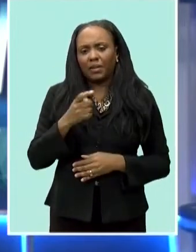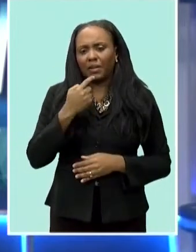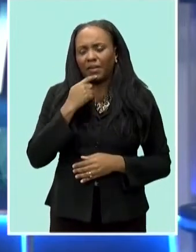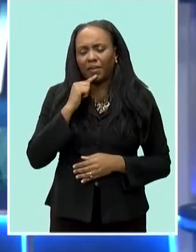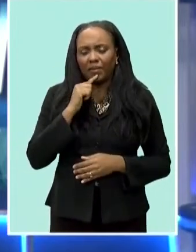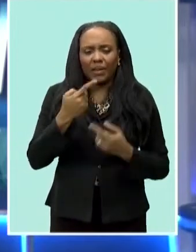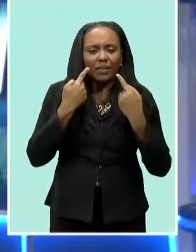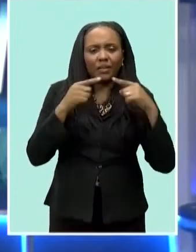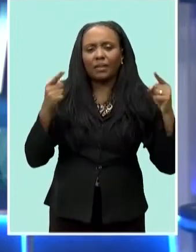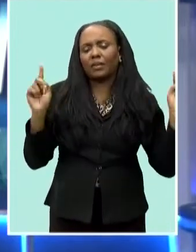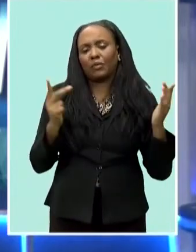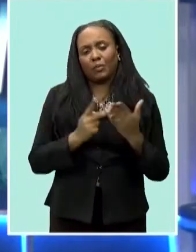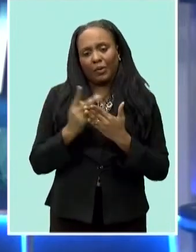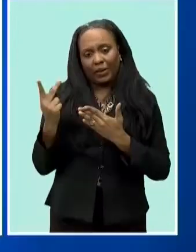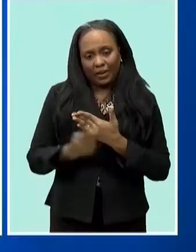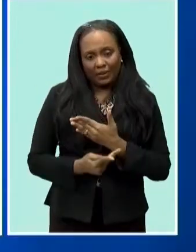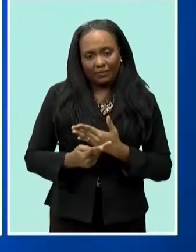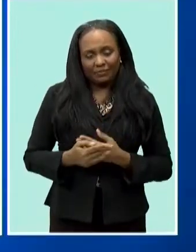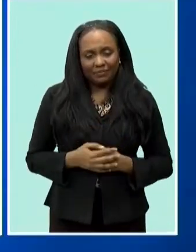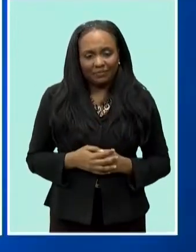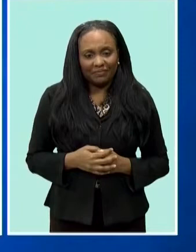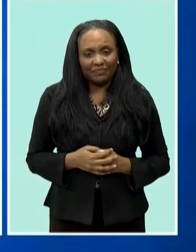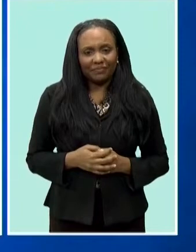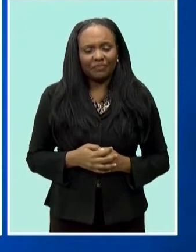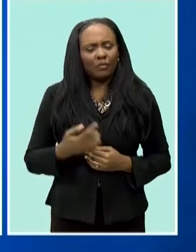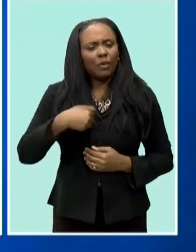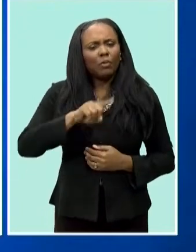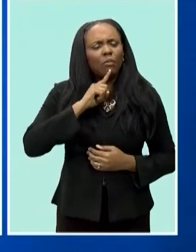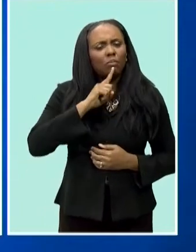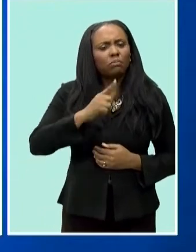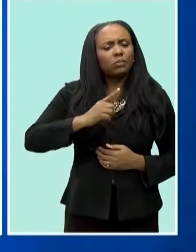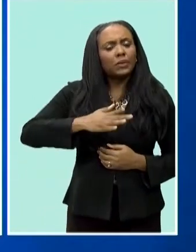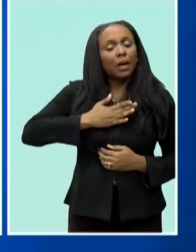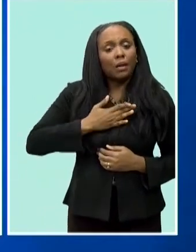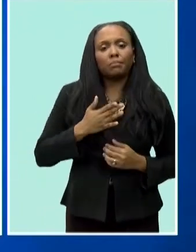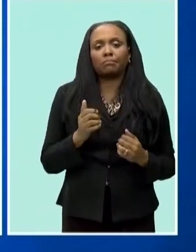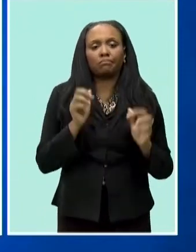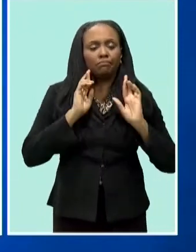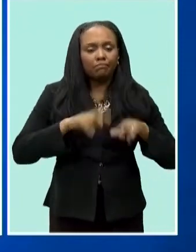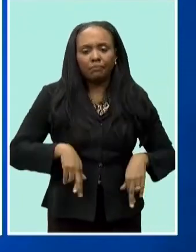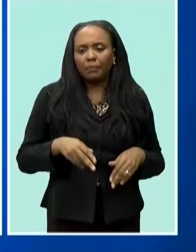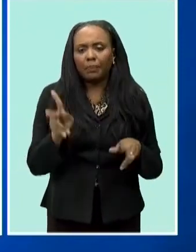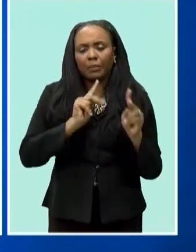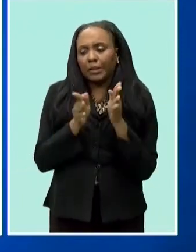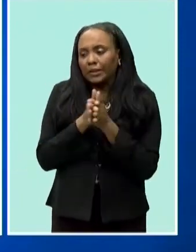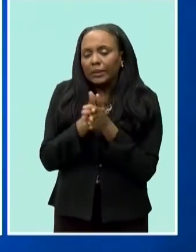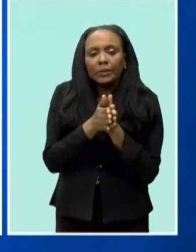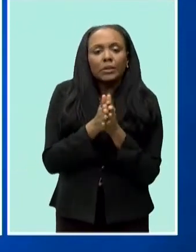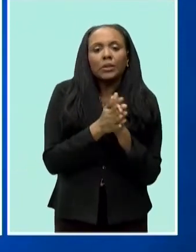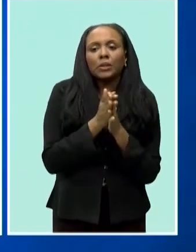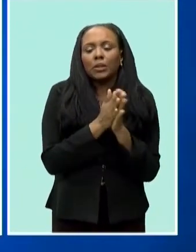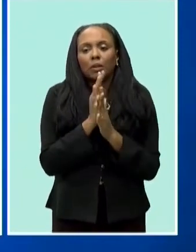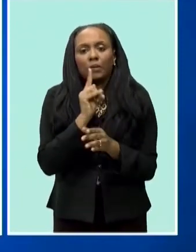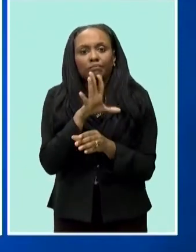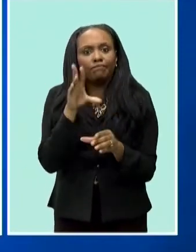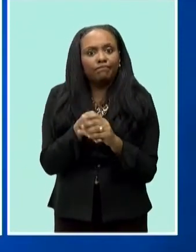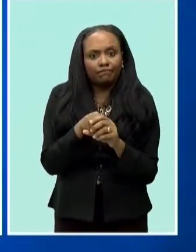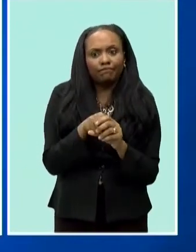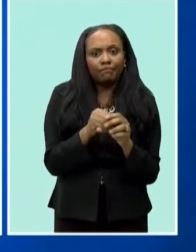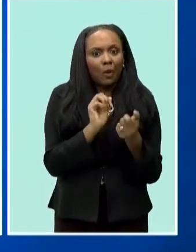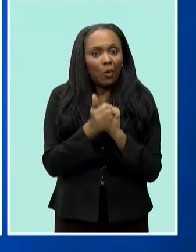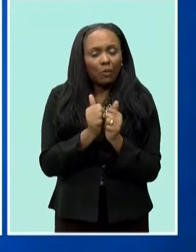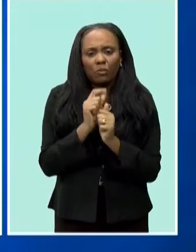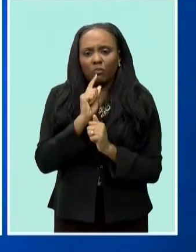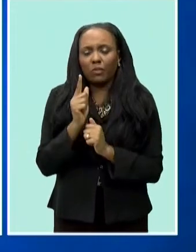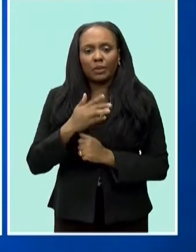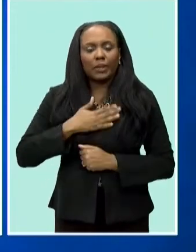she had hoped. We are really happy with the response and enthusiasm that the children and the parents, and we